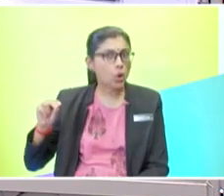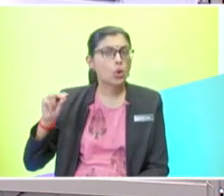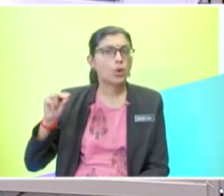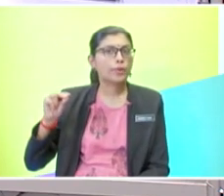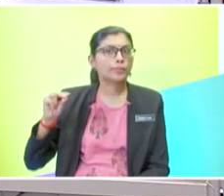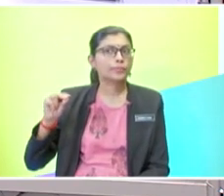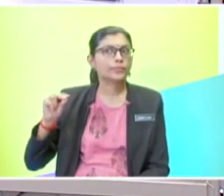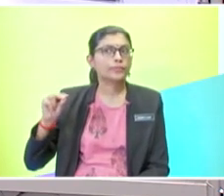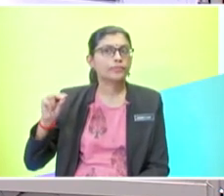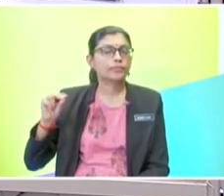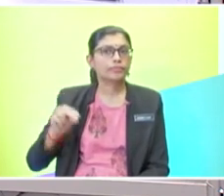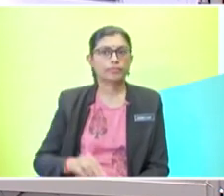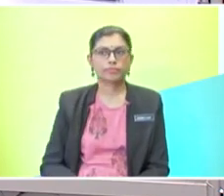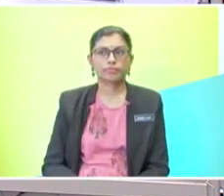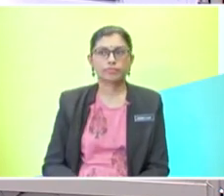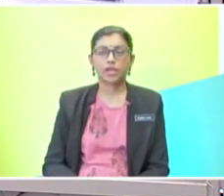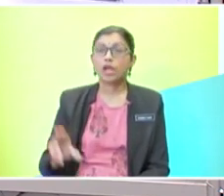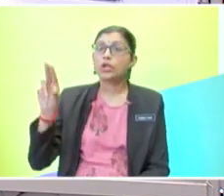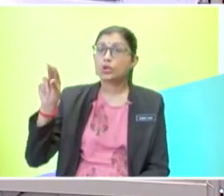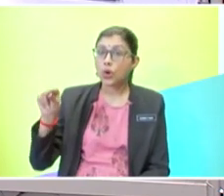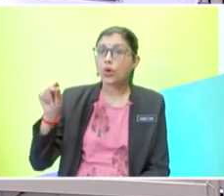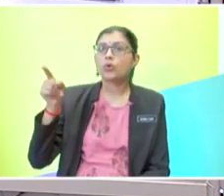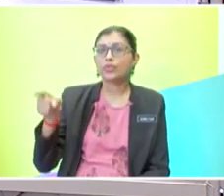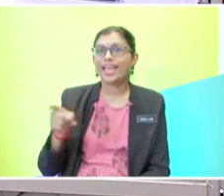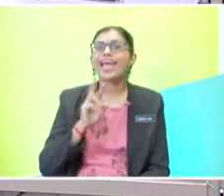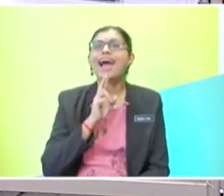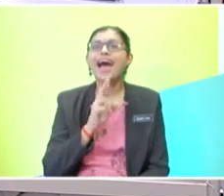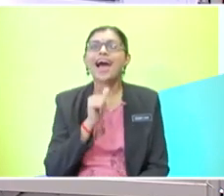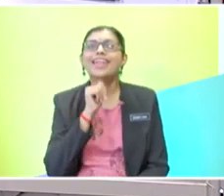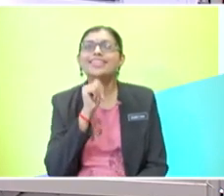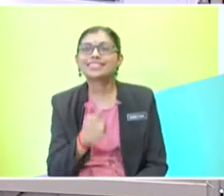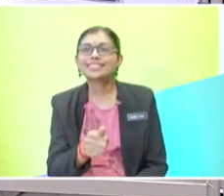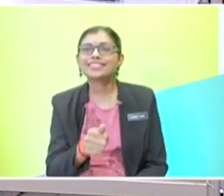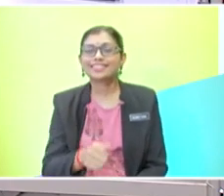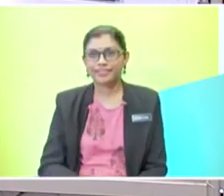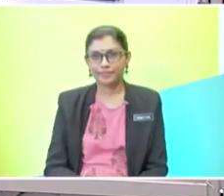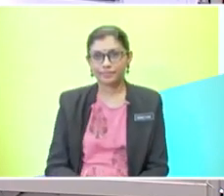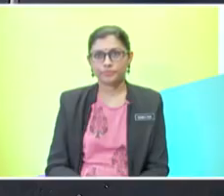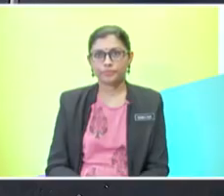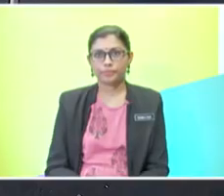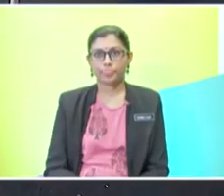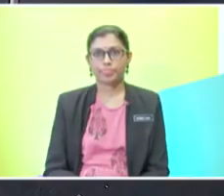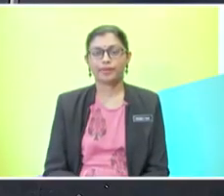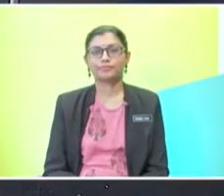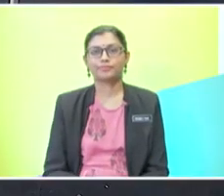yes, there aren't. Okay? And sorry, no, they aren't. No, they aren't. This is because of the